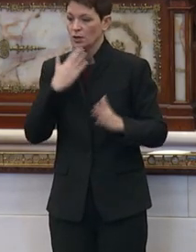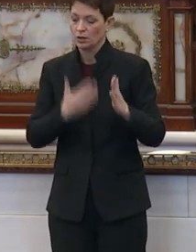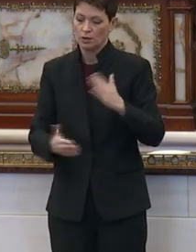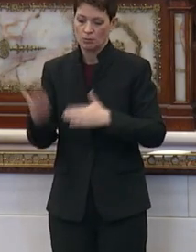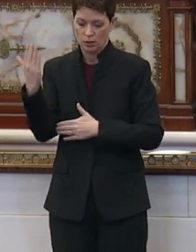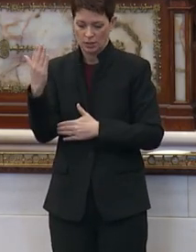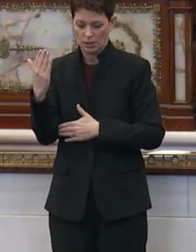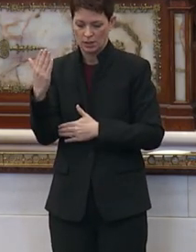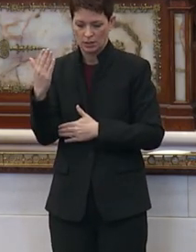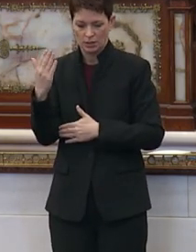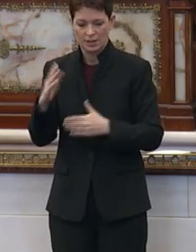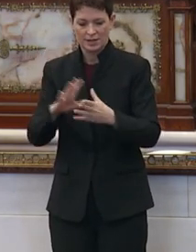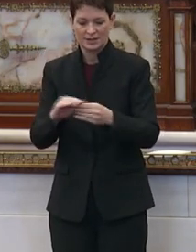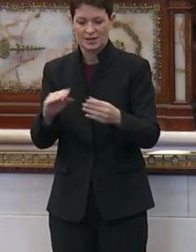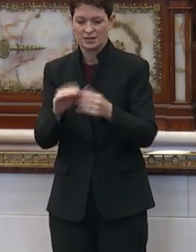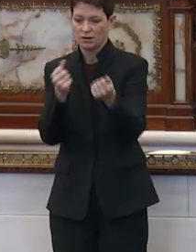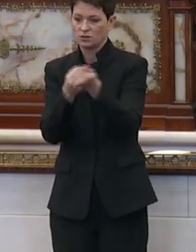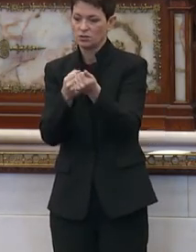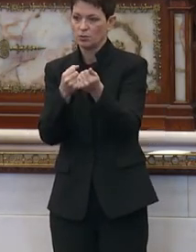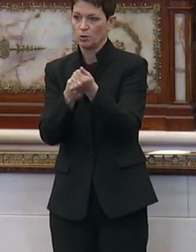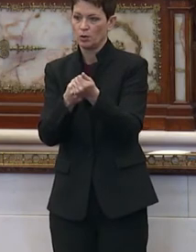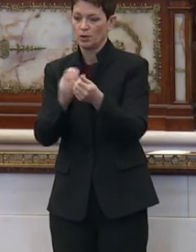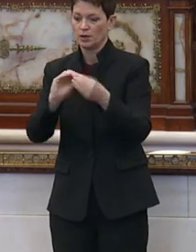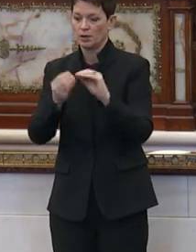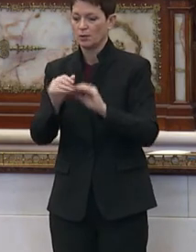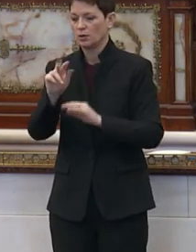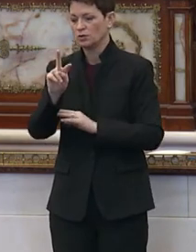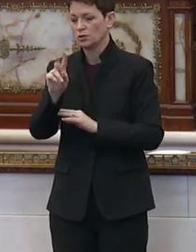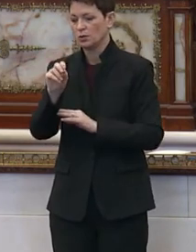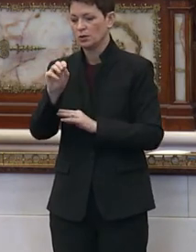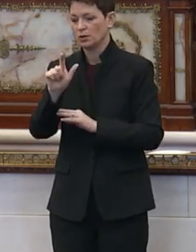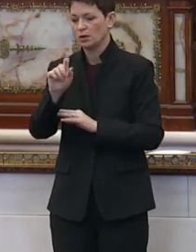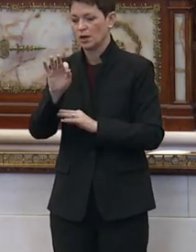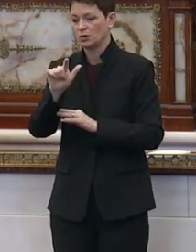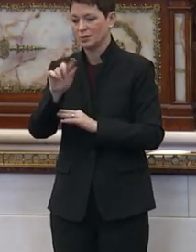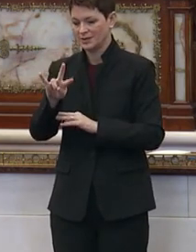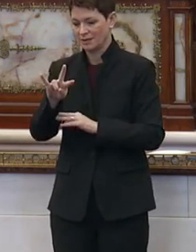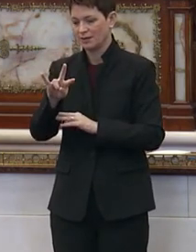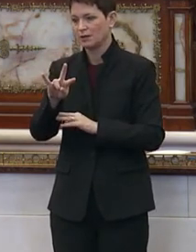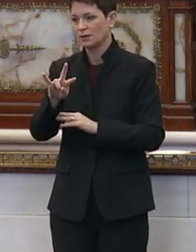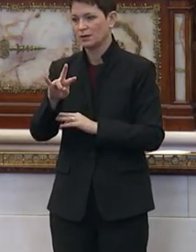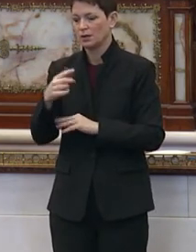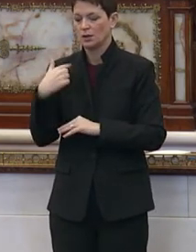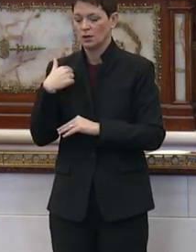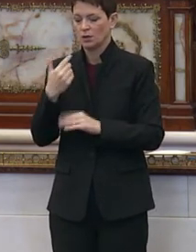morning. I'm testifying today in support of Ordinance 210927, which